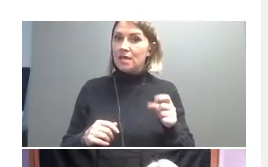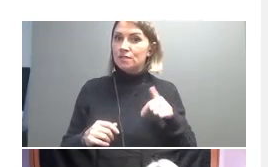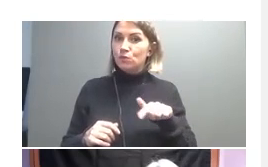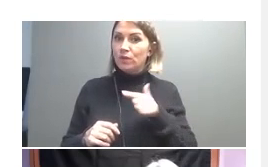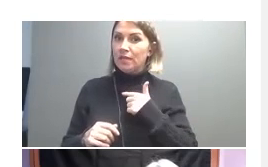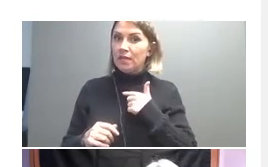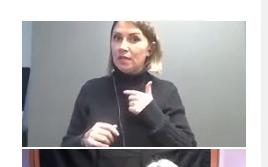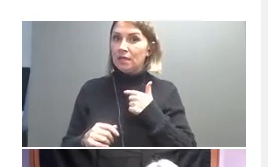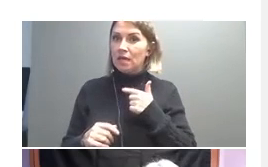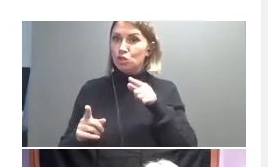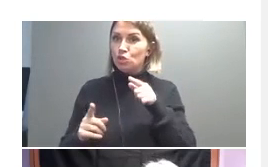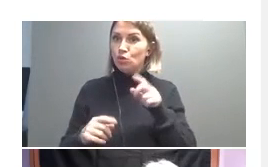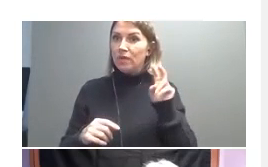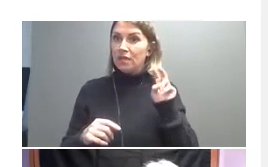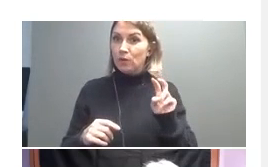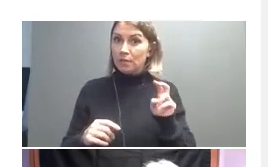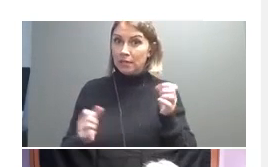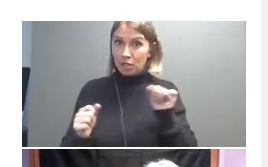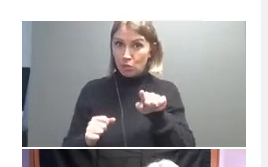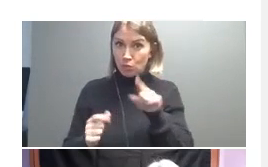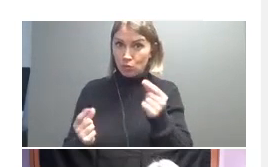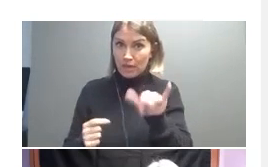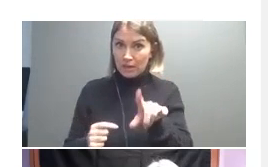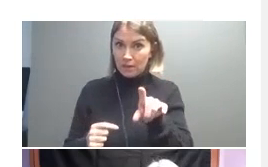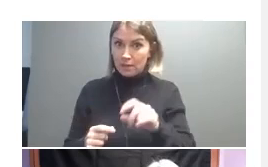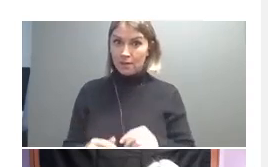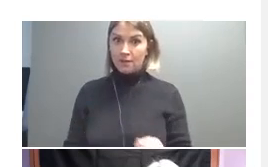as you iterate one after the other?